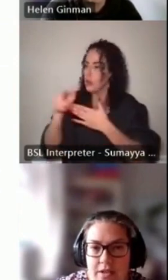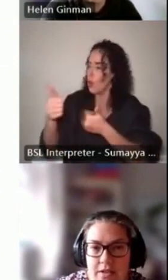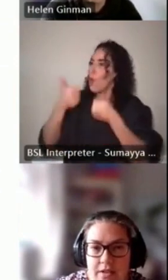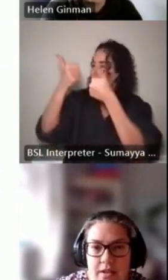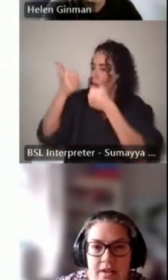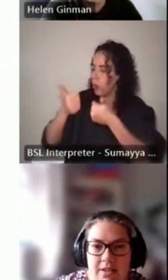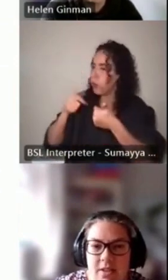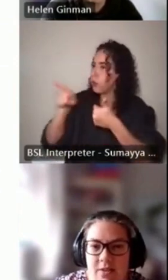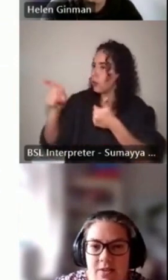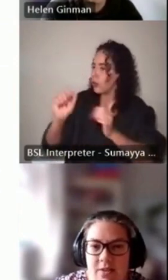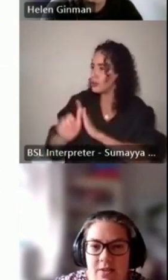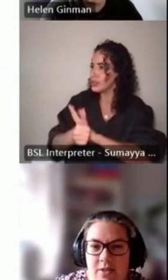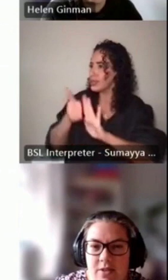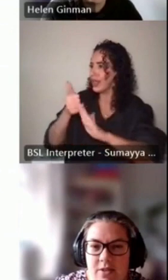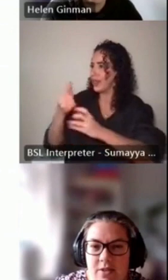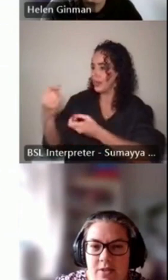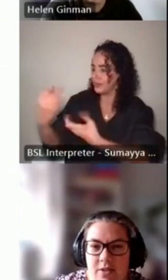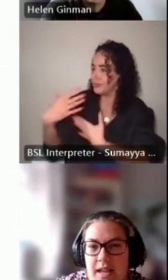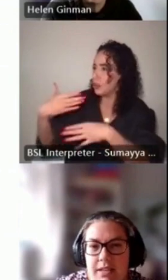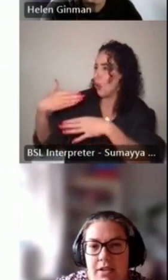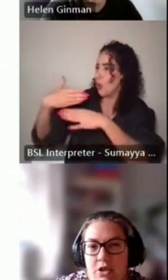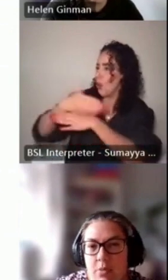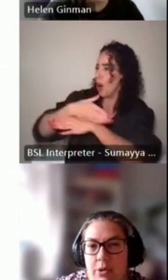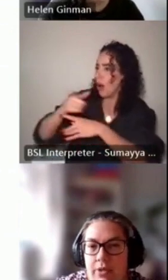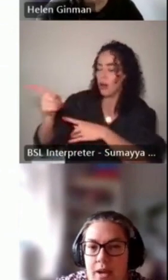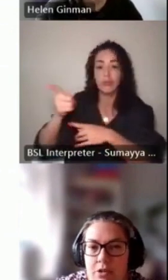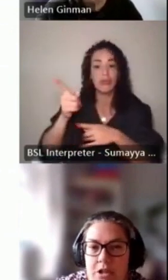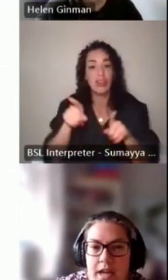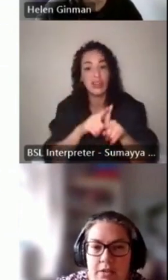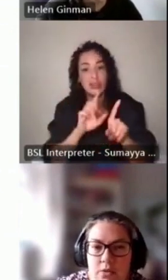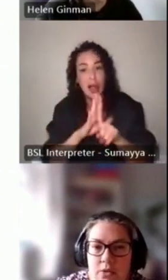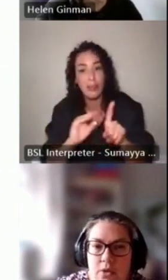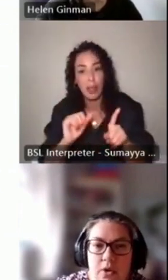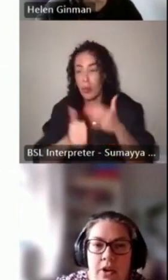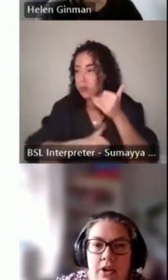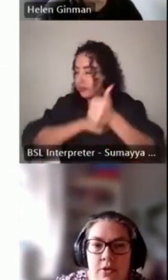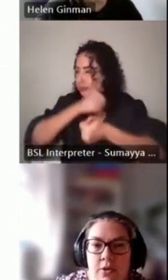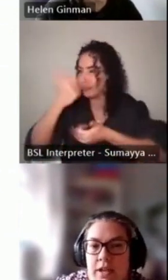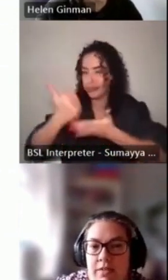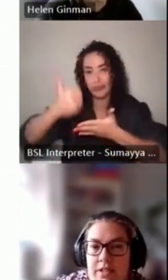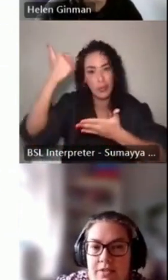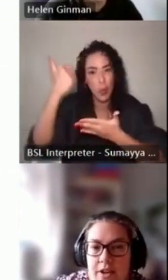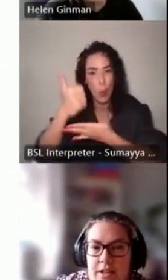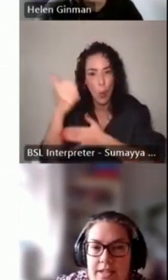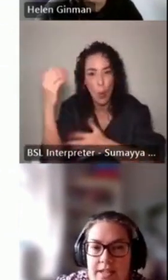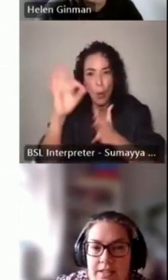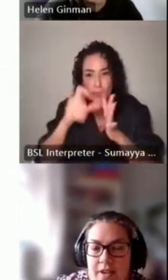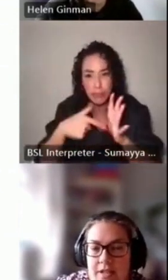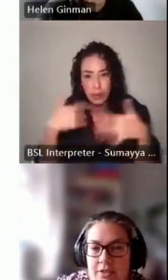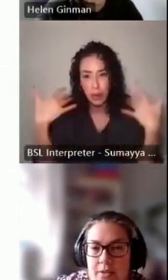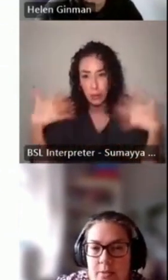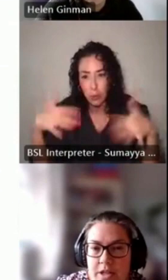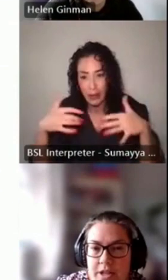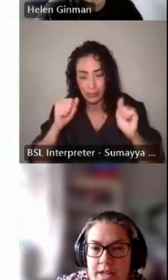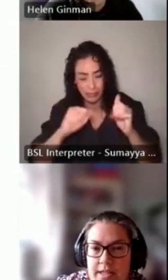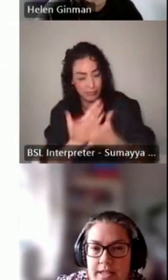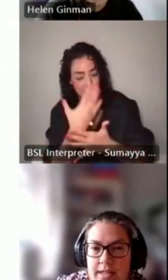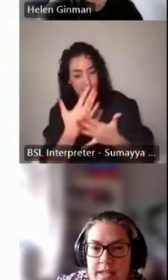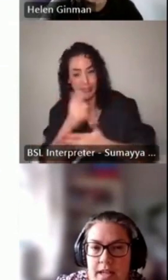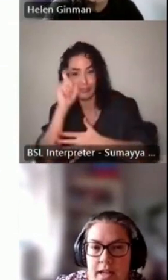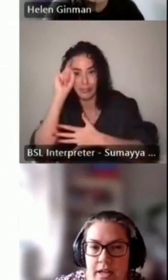skills, or efforts. So, for example, you did an excellent job on that project, or your innovative ideas are valued